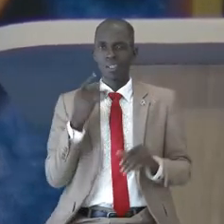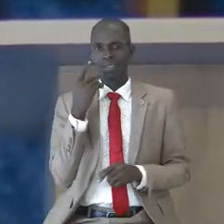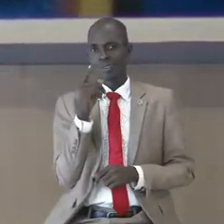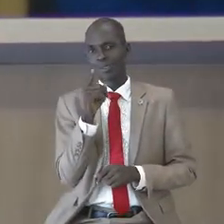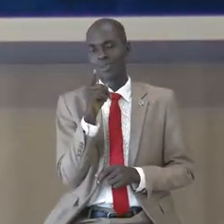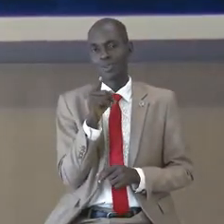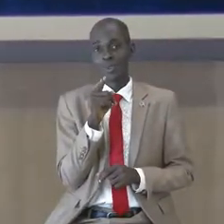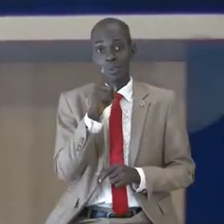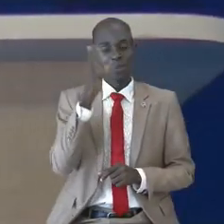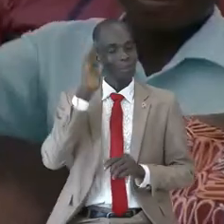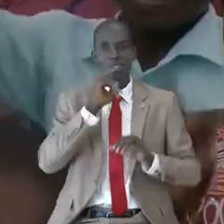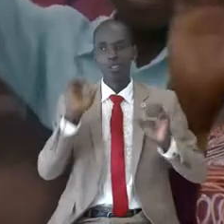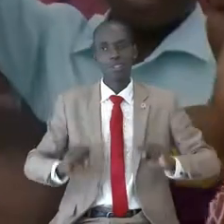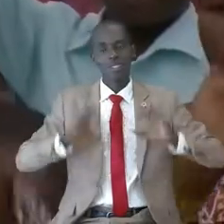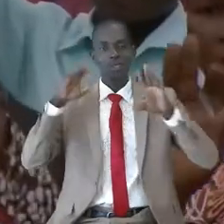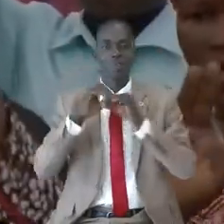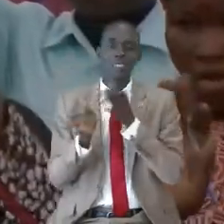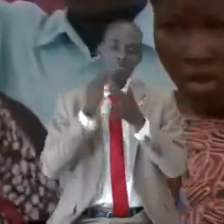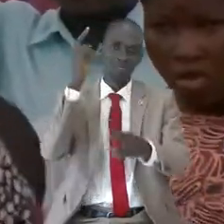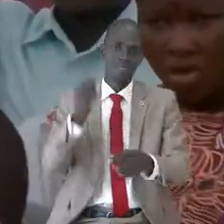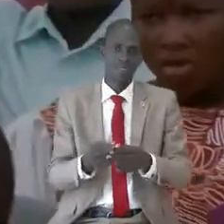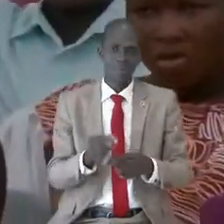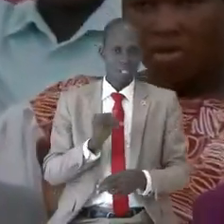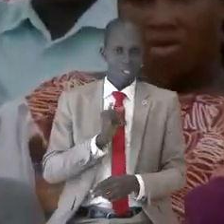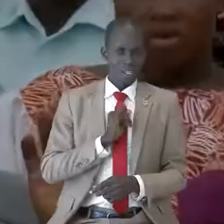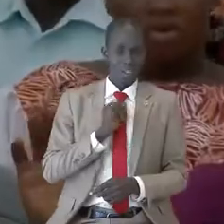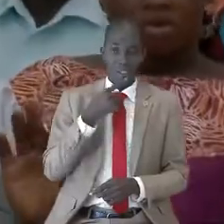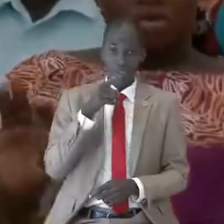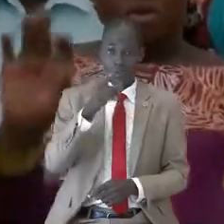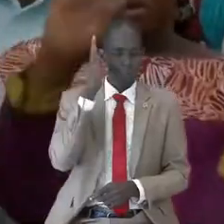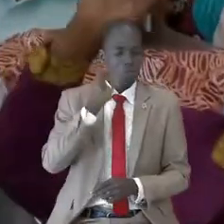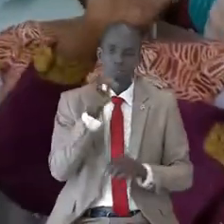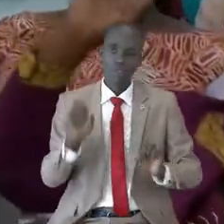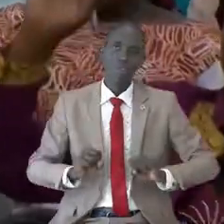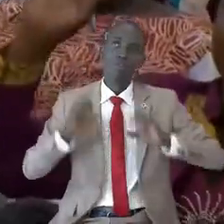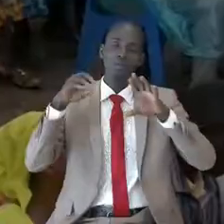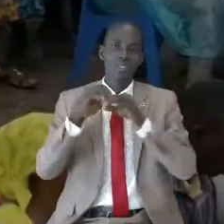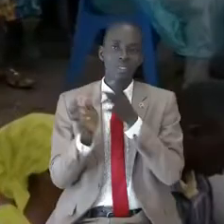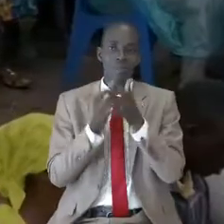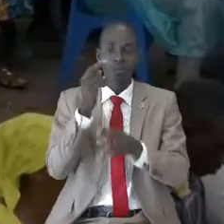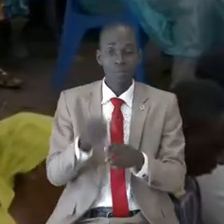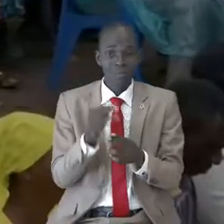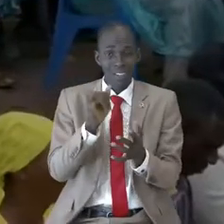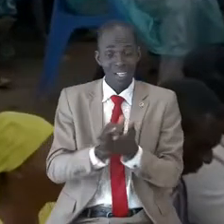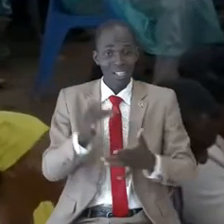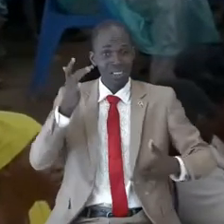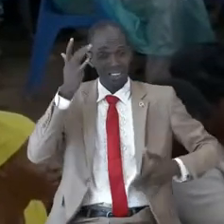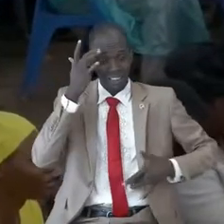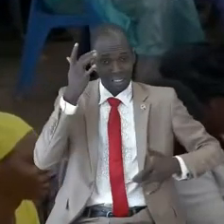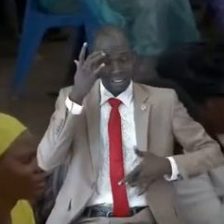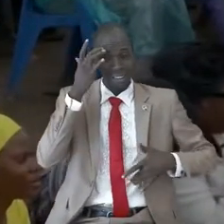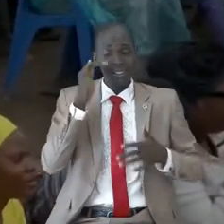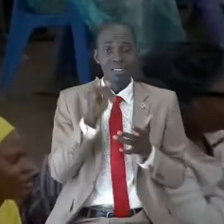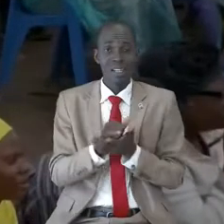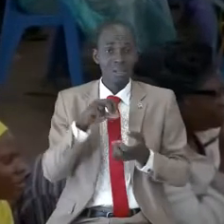there, you will not give up. I said you will not give up. That infirmity, that